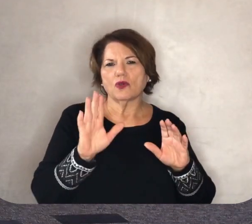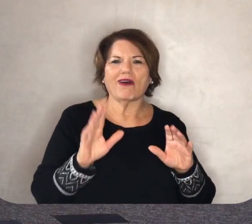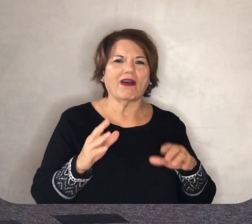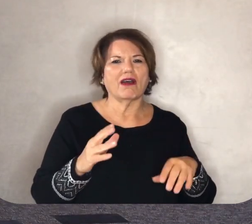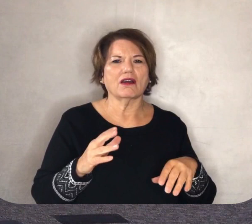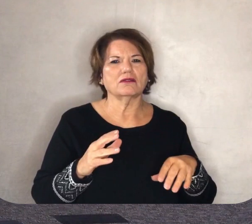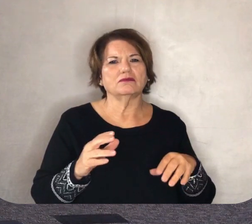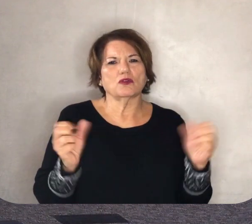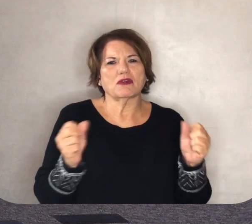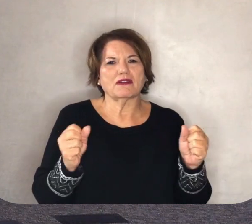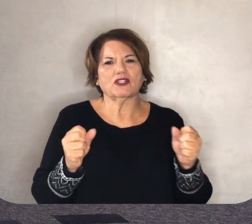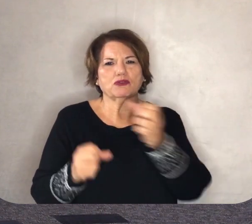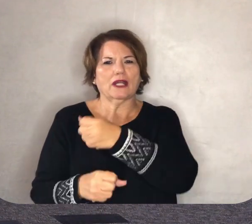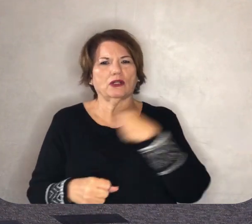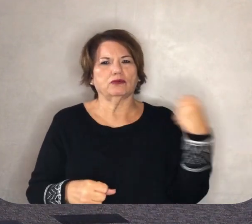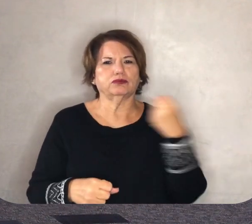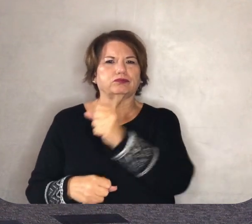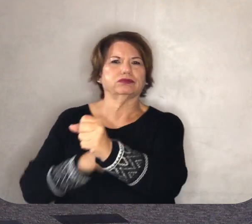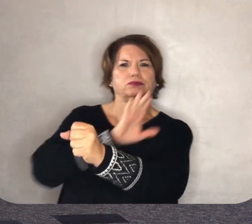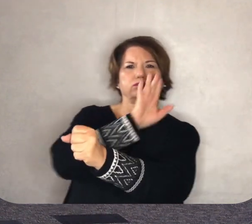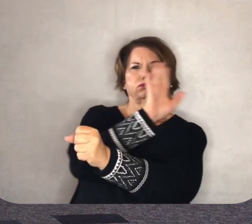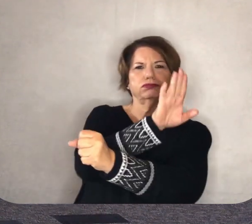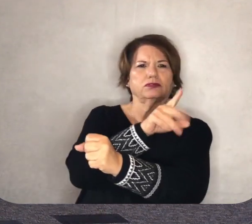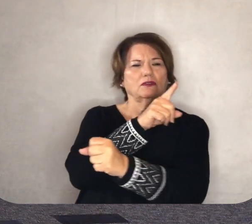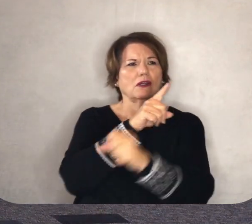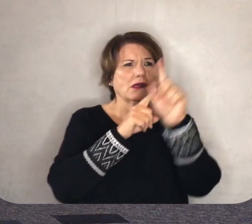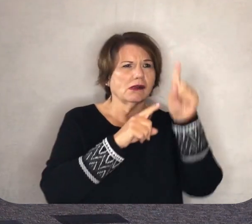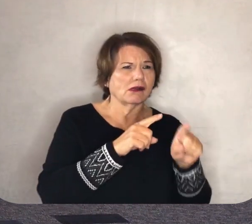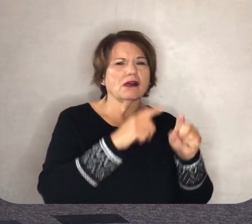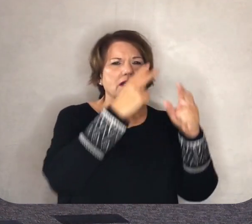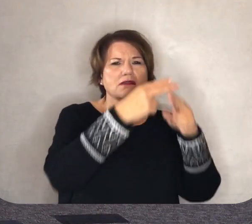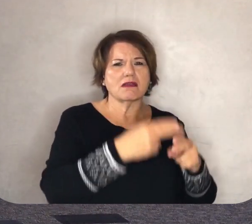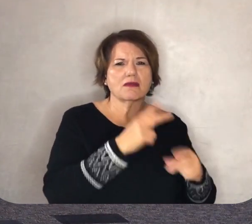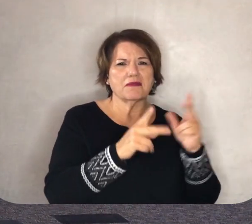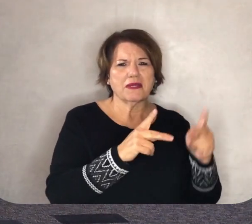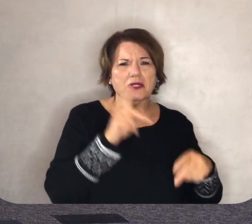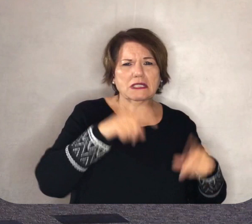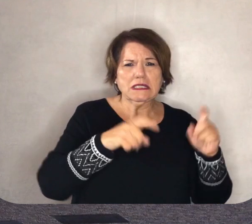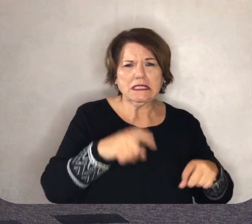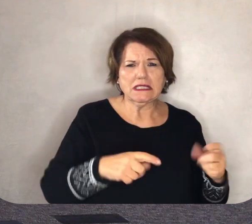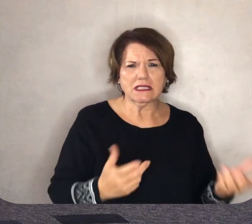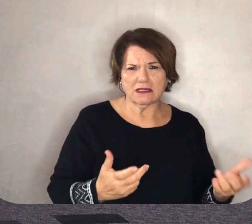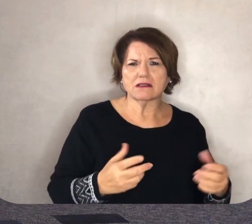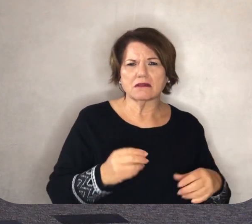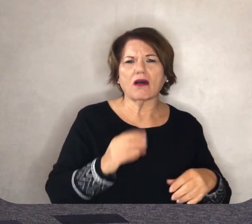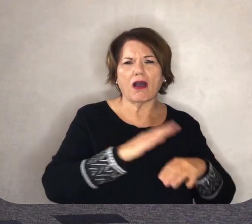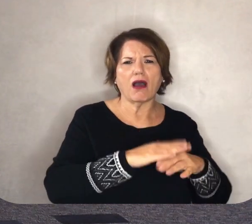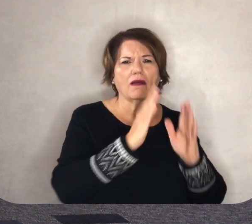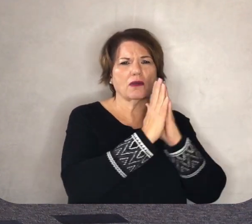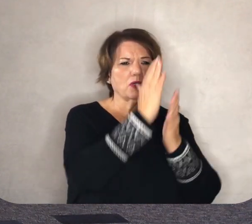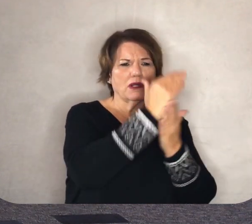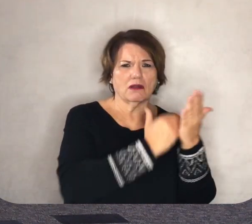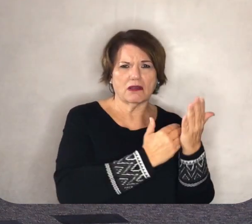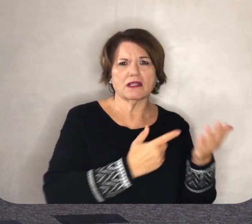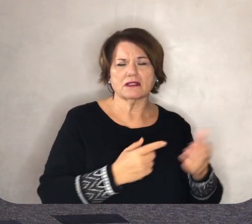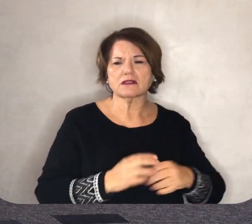window, mirror, I mean, and wherever it is that you're going to see it over a period of time, and maybe just be in the habit of us being connected as